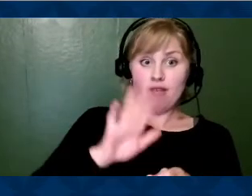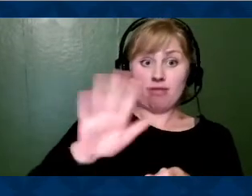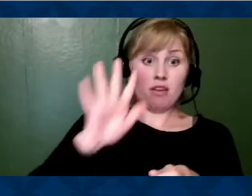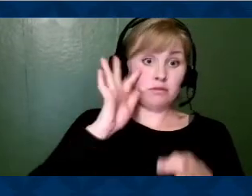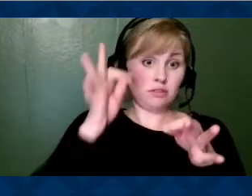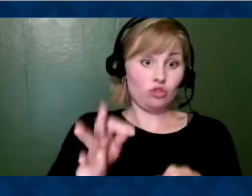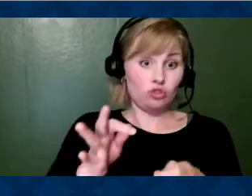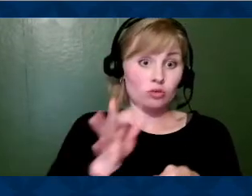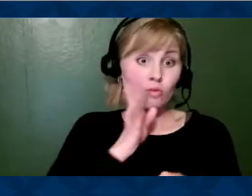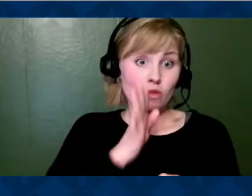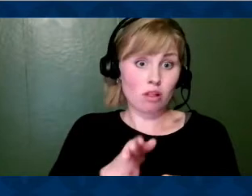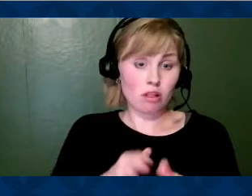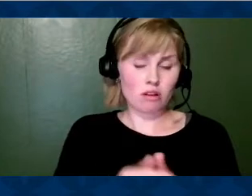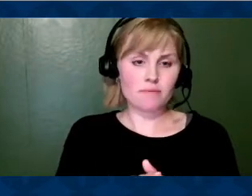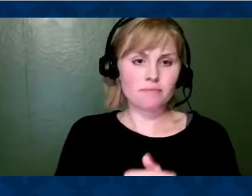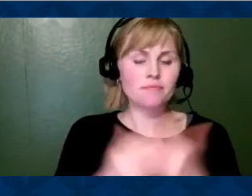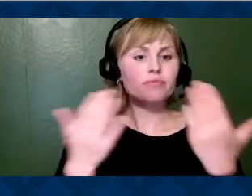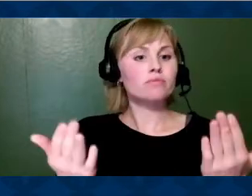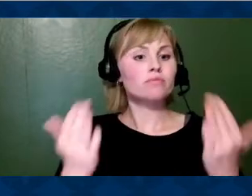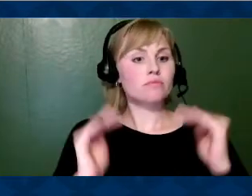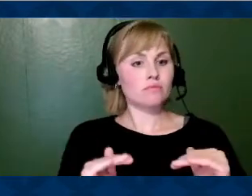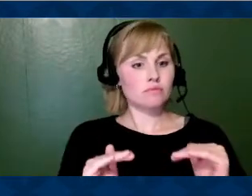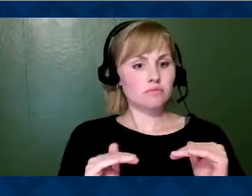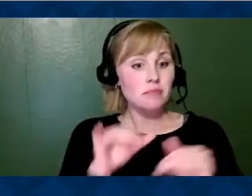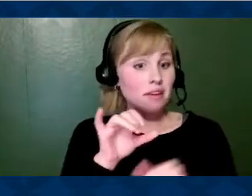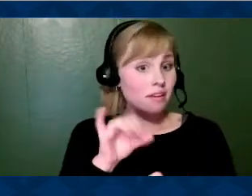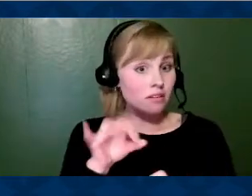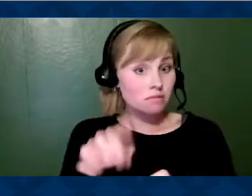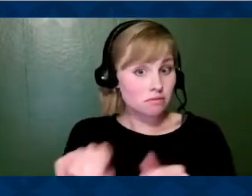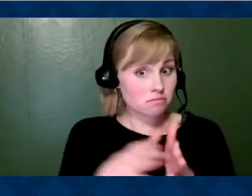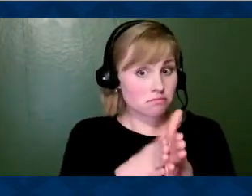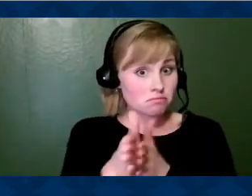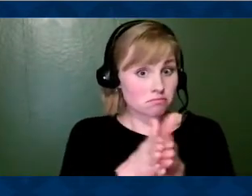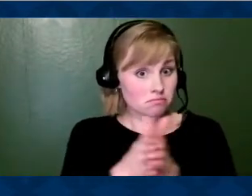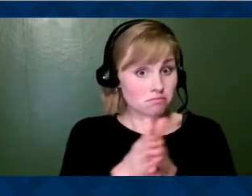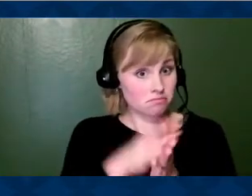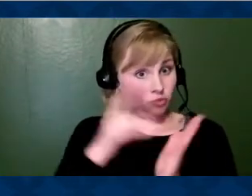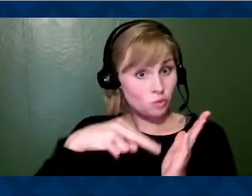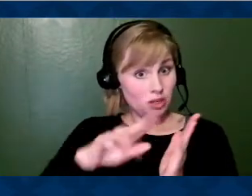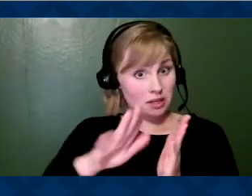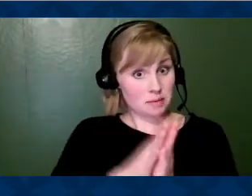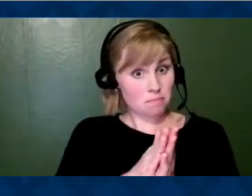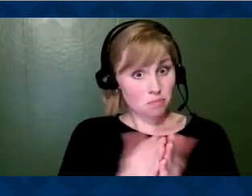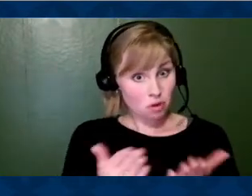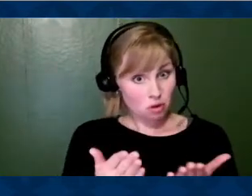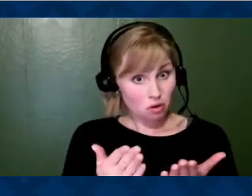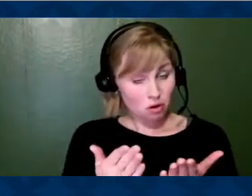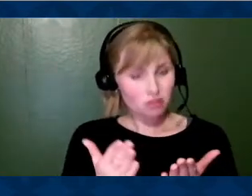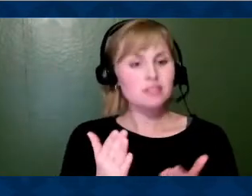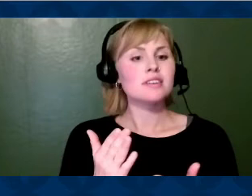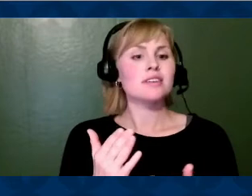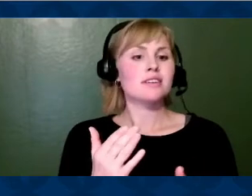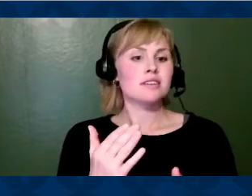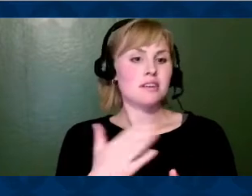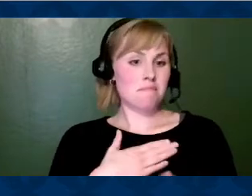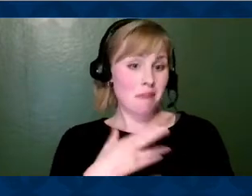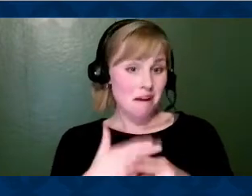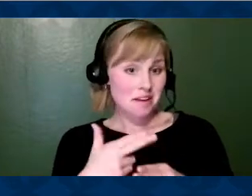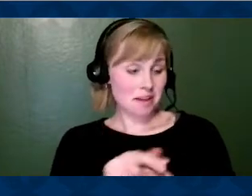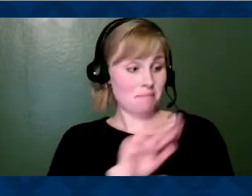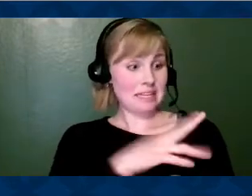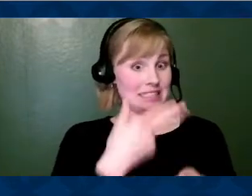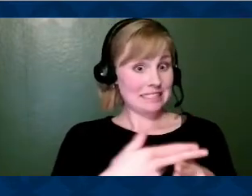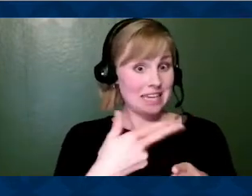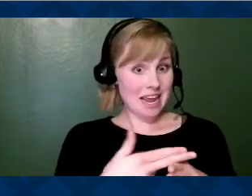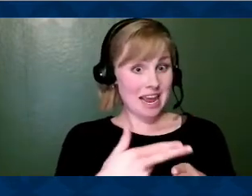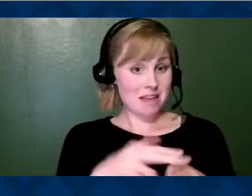slide. If you're interested in Noah's book, punch our names into YouTube. We did a little interview with one another. This is